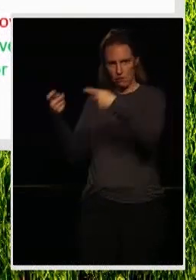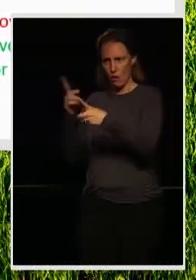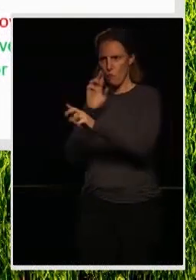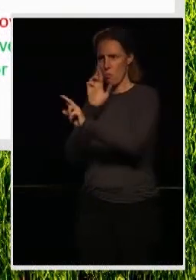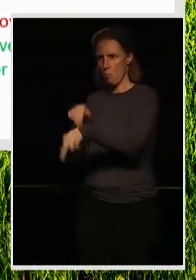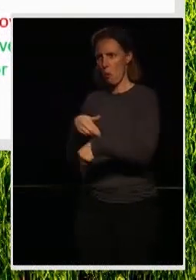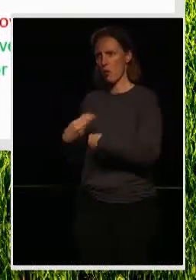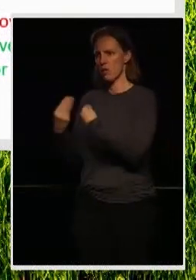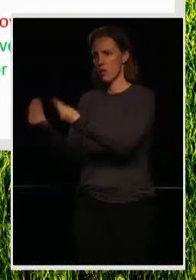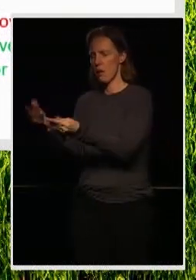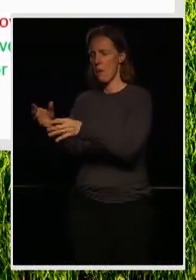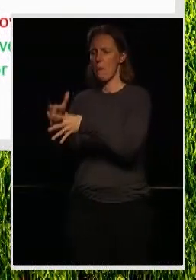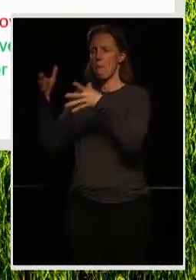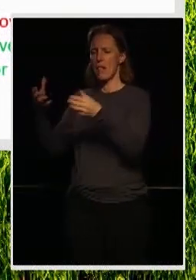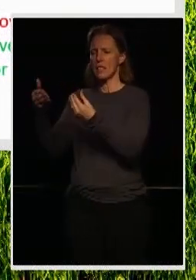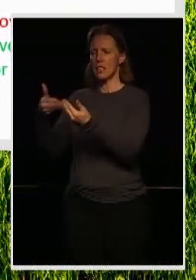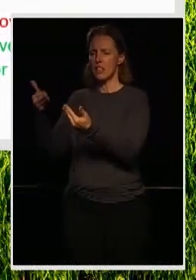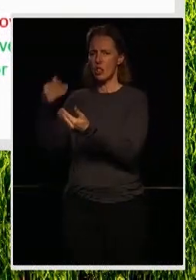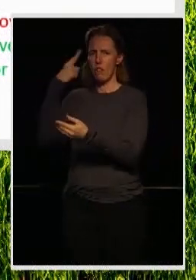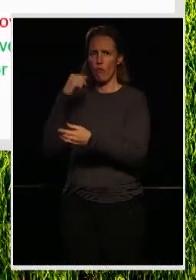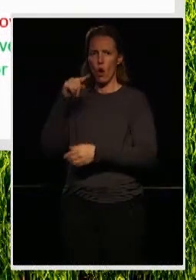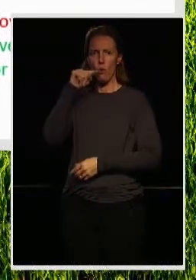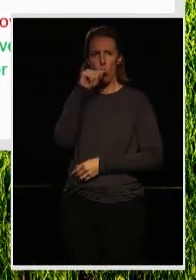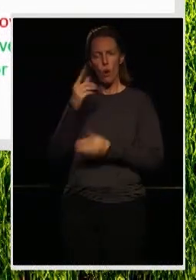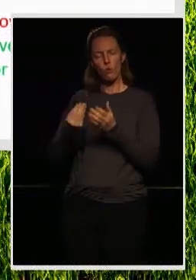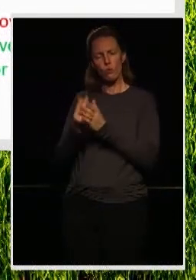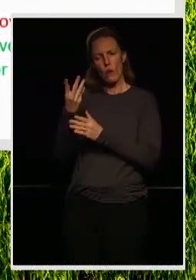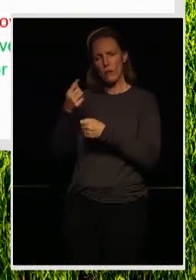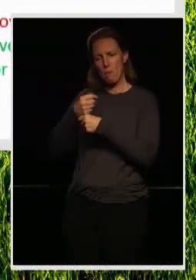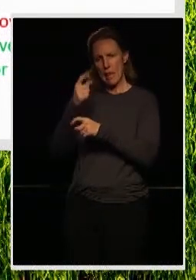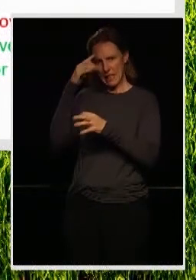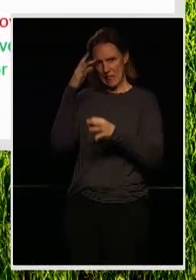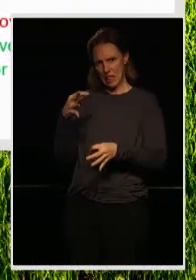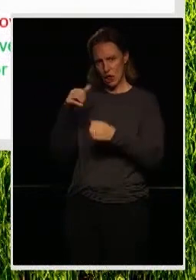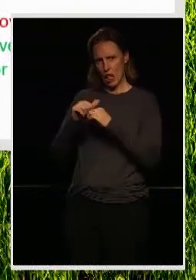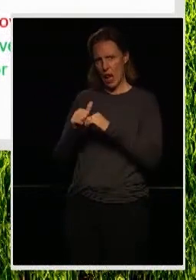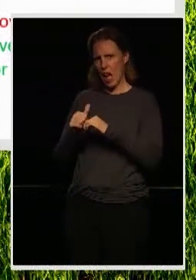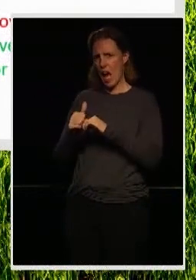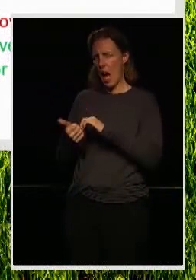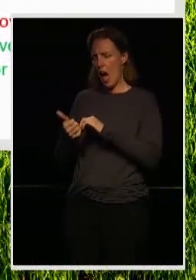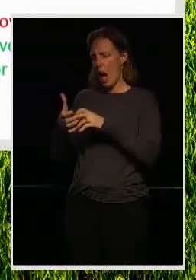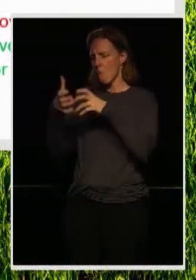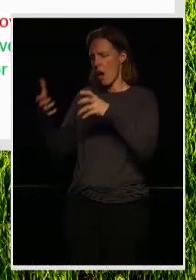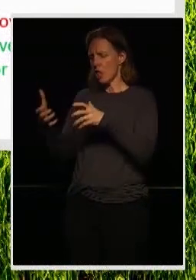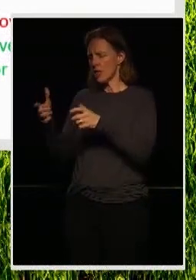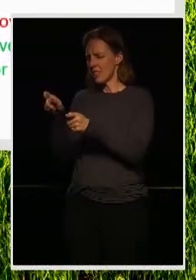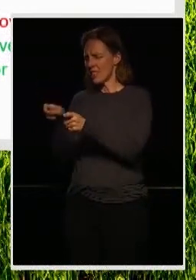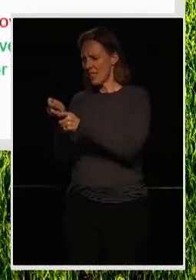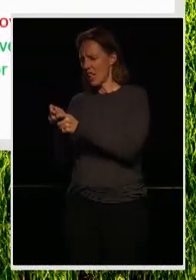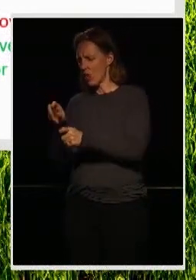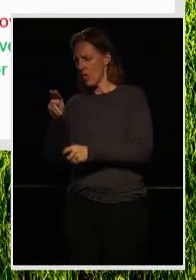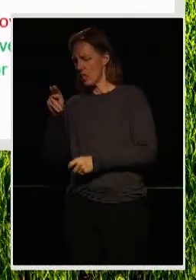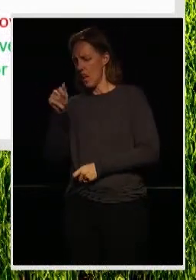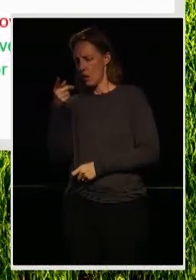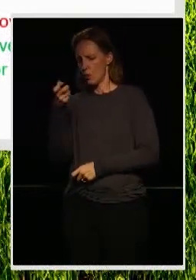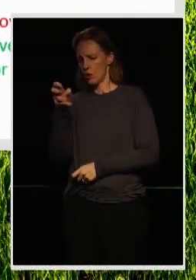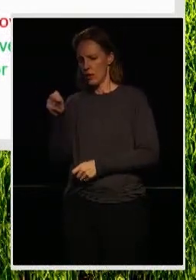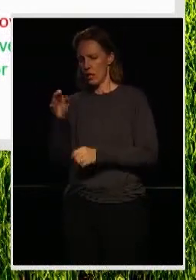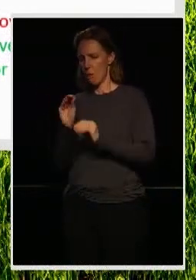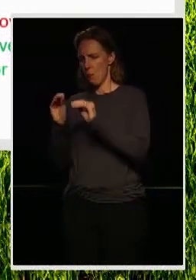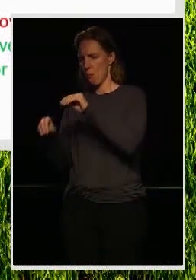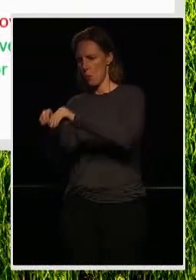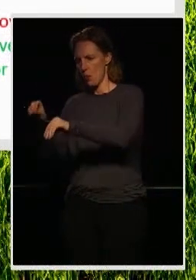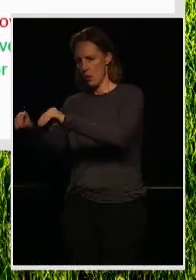it will make it much easier for the corn growers to make the decisions on exactly how much nitrogen to be put at